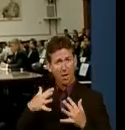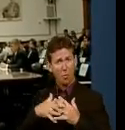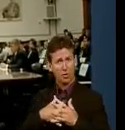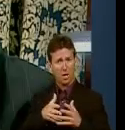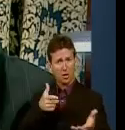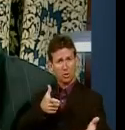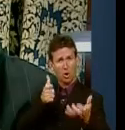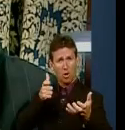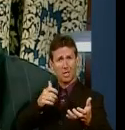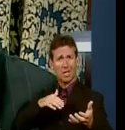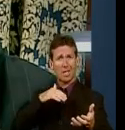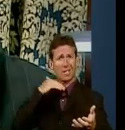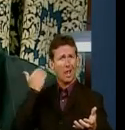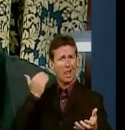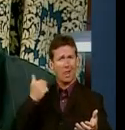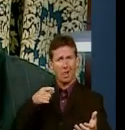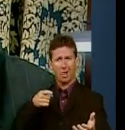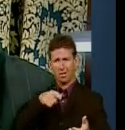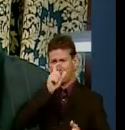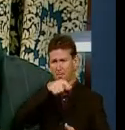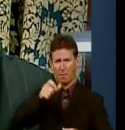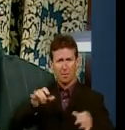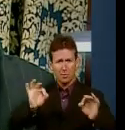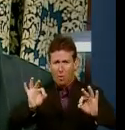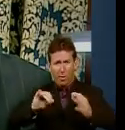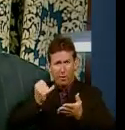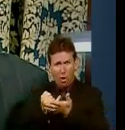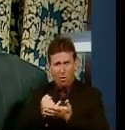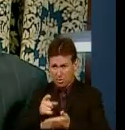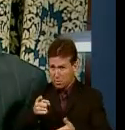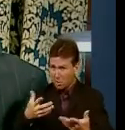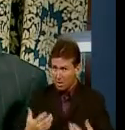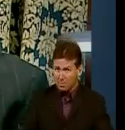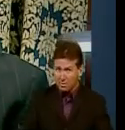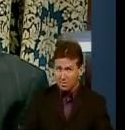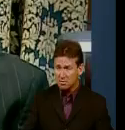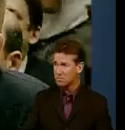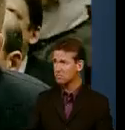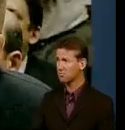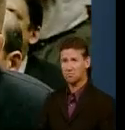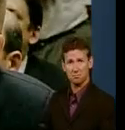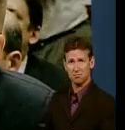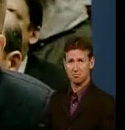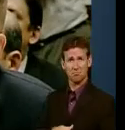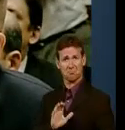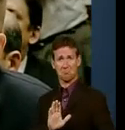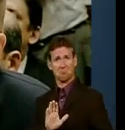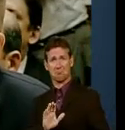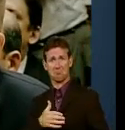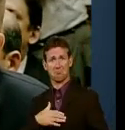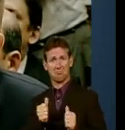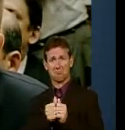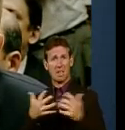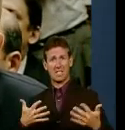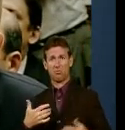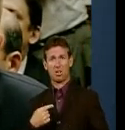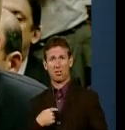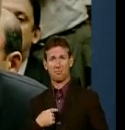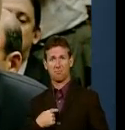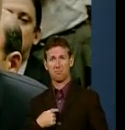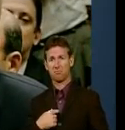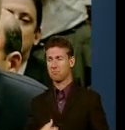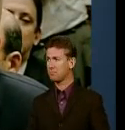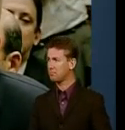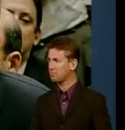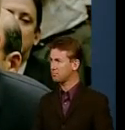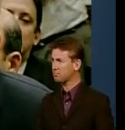and killed innocent civilians, don't you? No, sir, I disagree with that. I think there's been